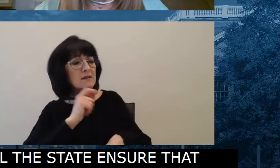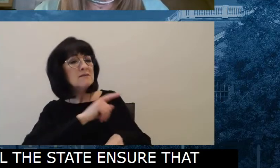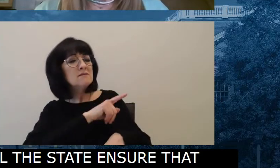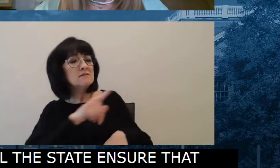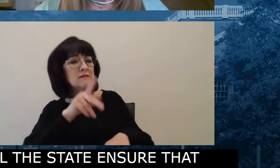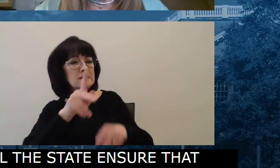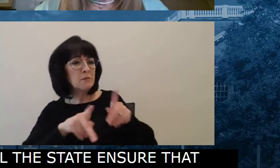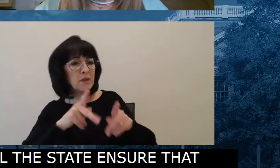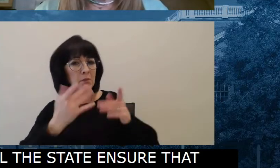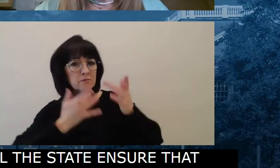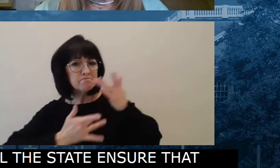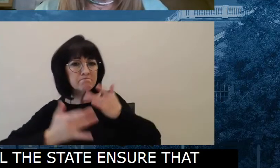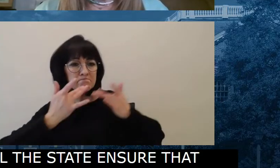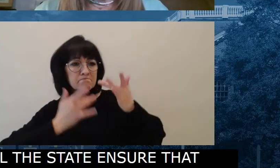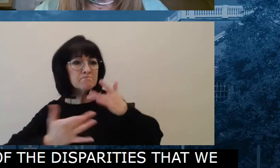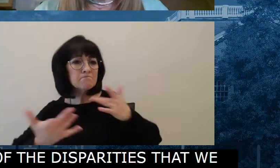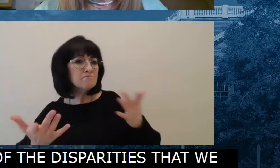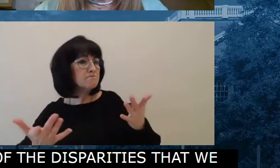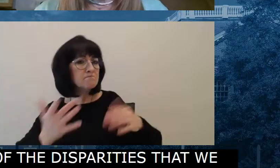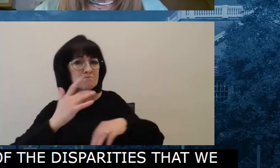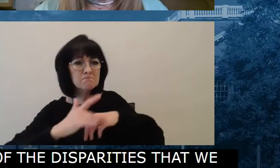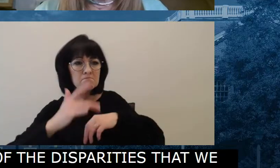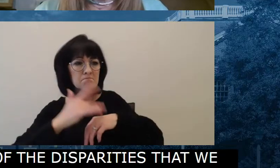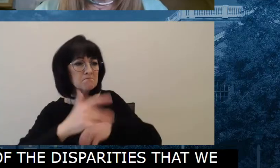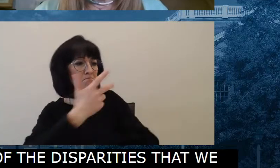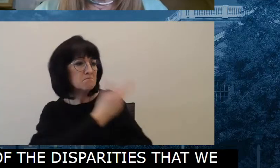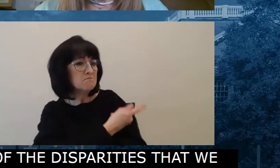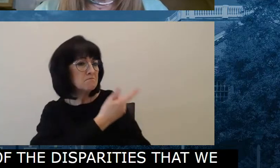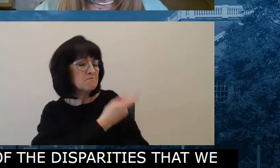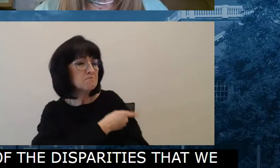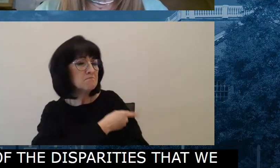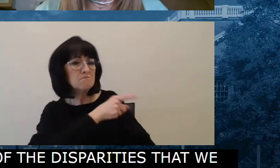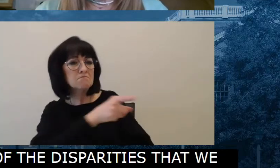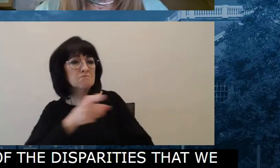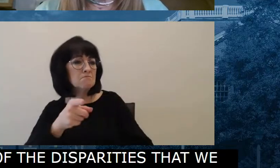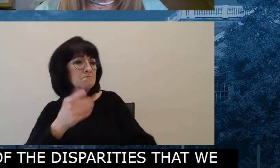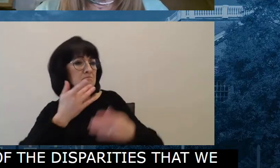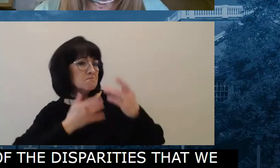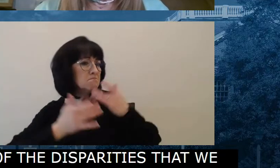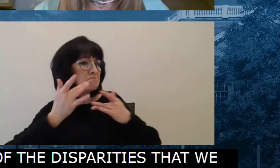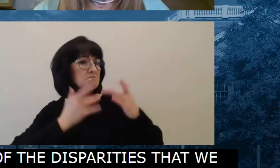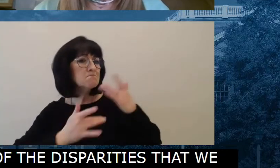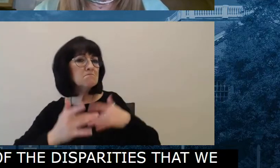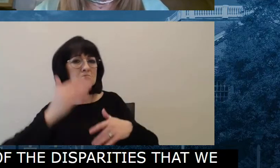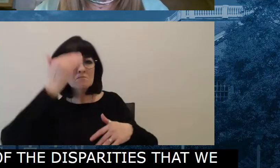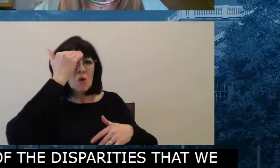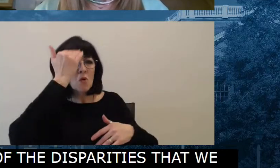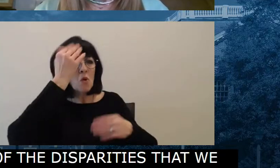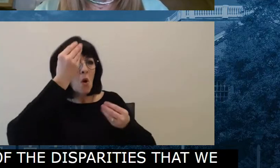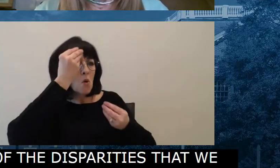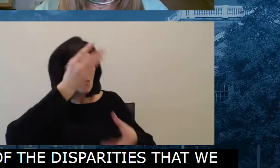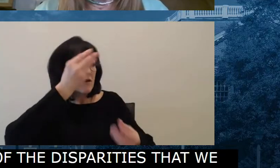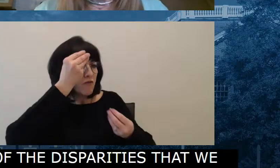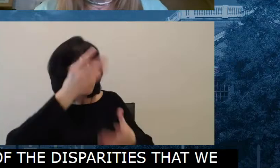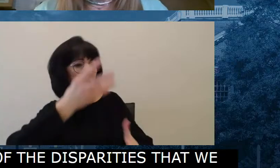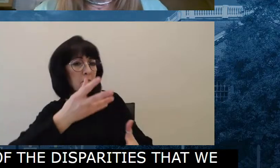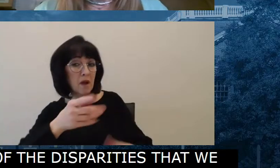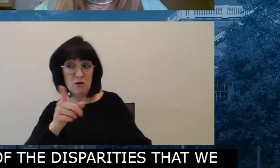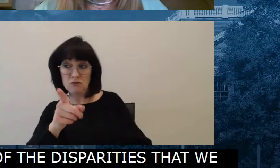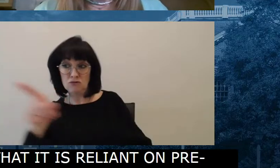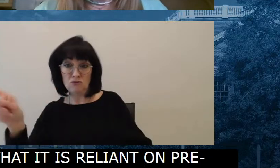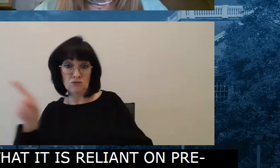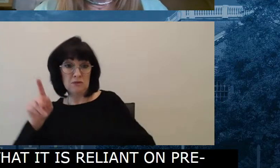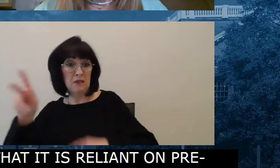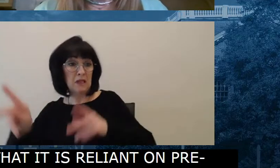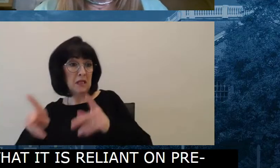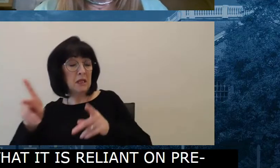reliant on a connection or a pre-existing relationship with a primary care provider, who would have your records and things like that,